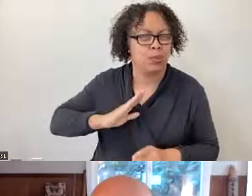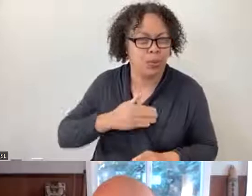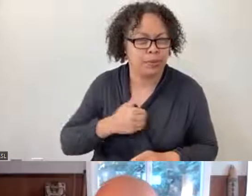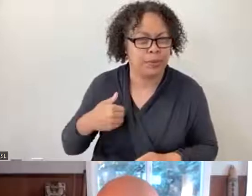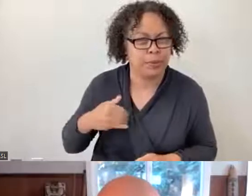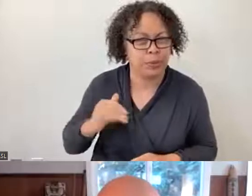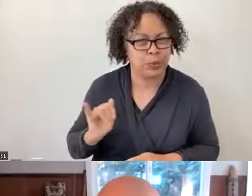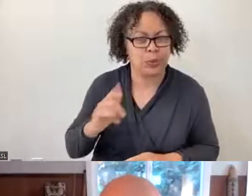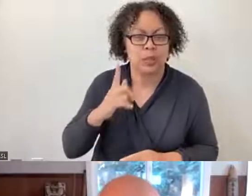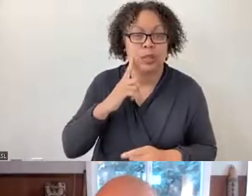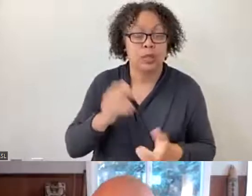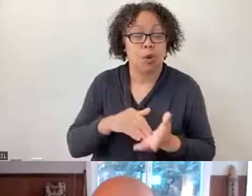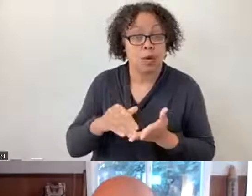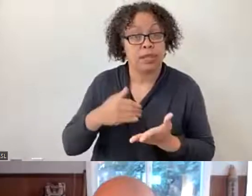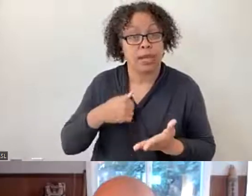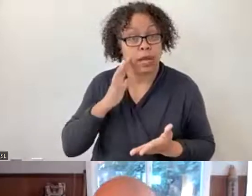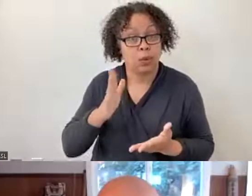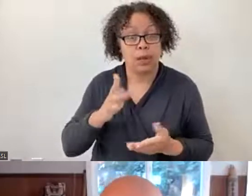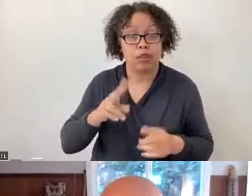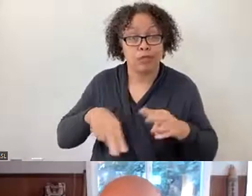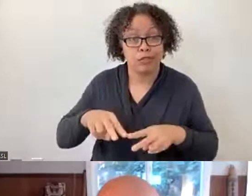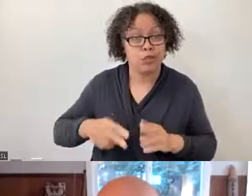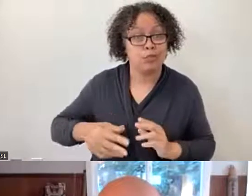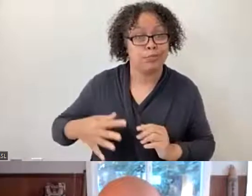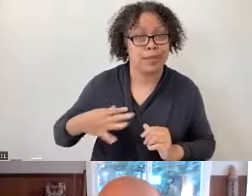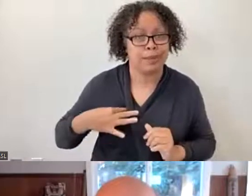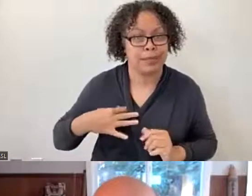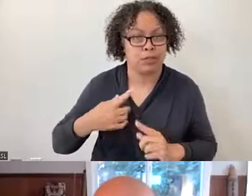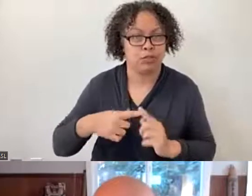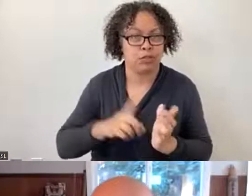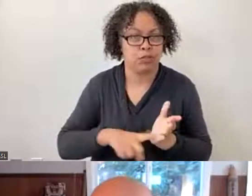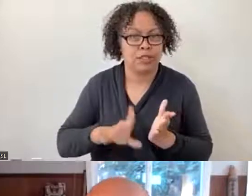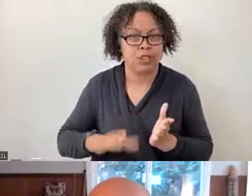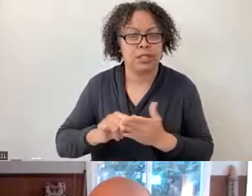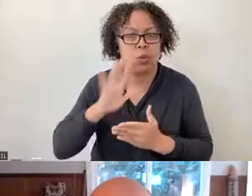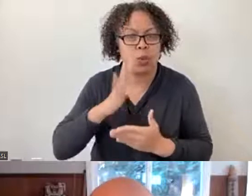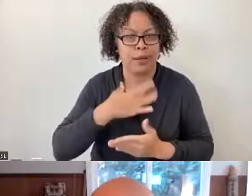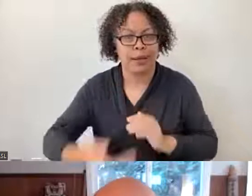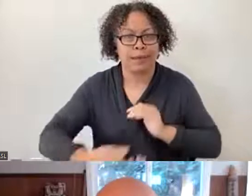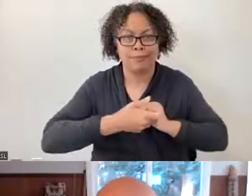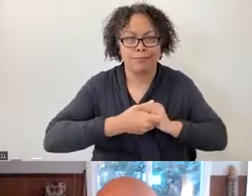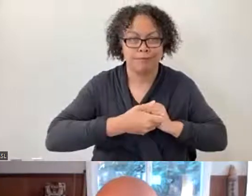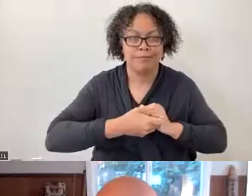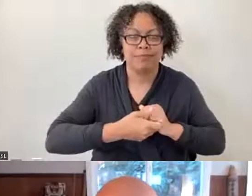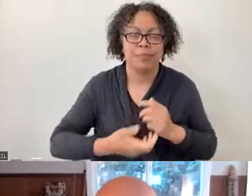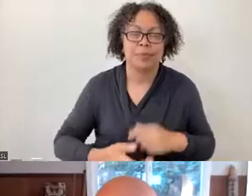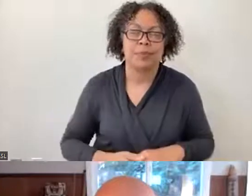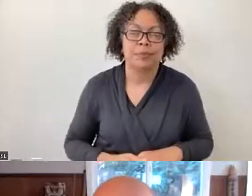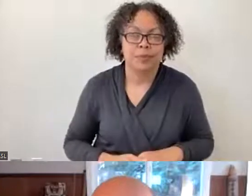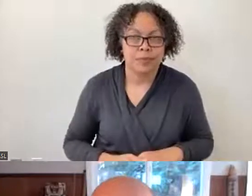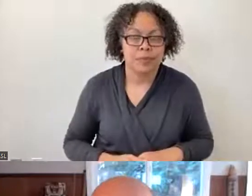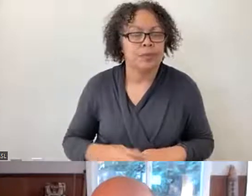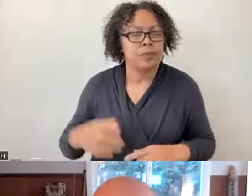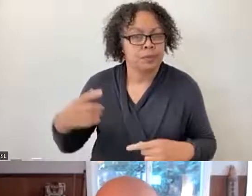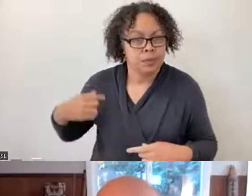who's often ends up reviewing applications by researchers who want to come and collaborate with us in some way. Over the years,